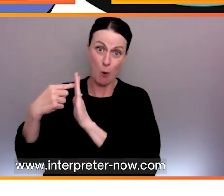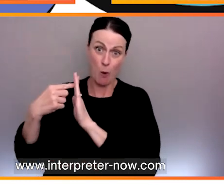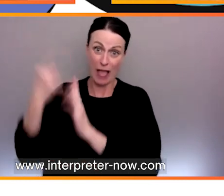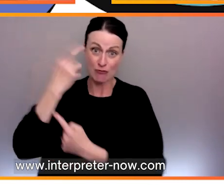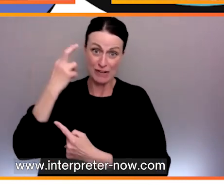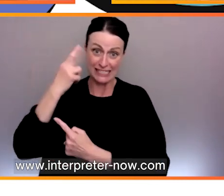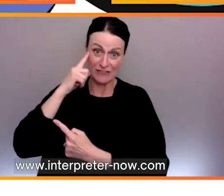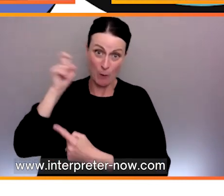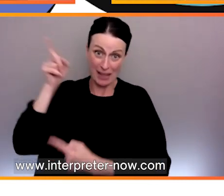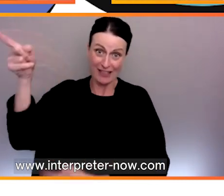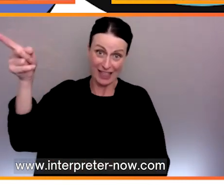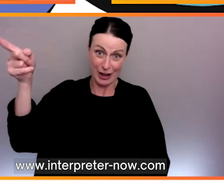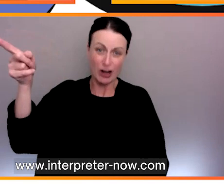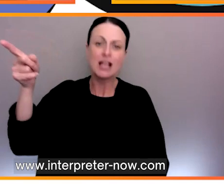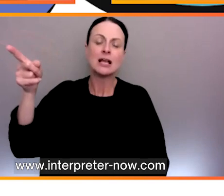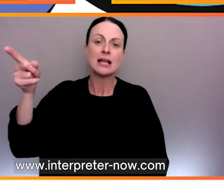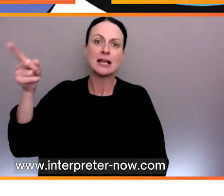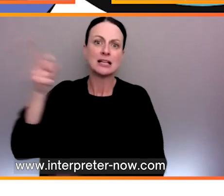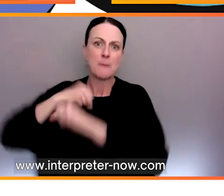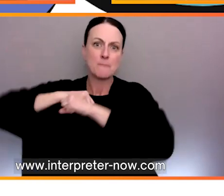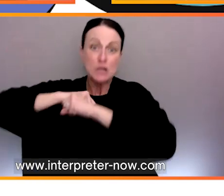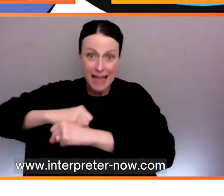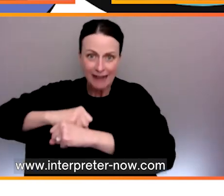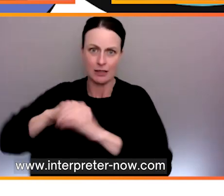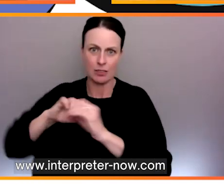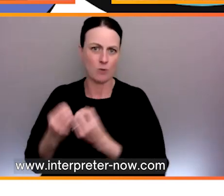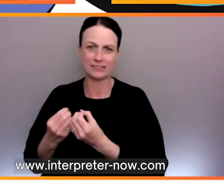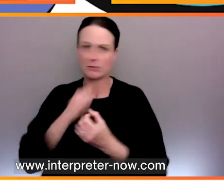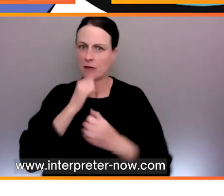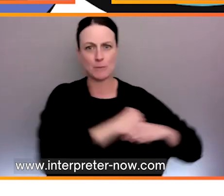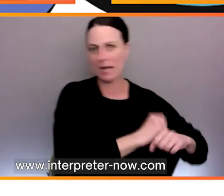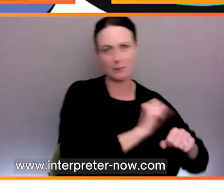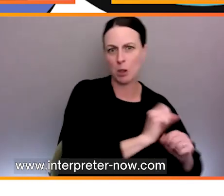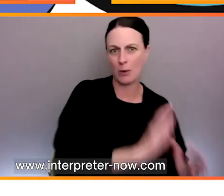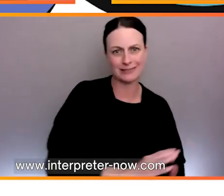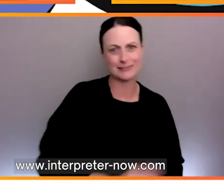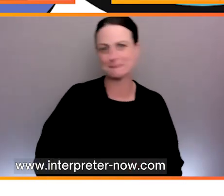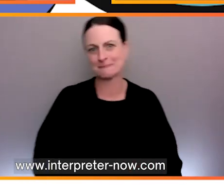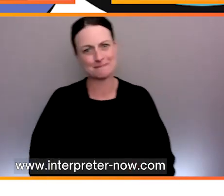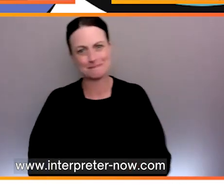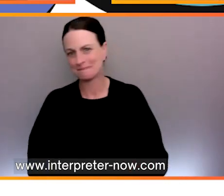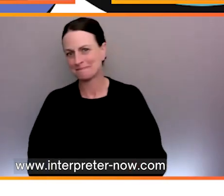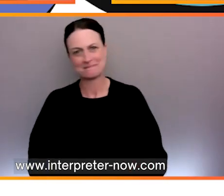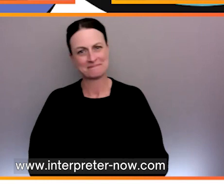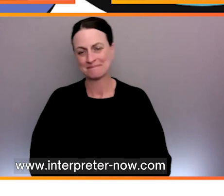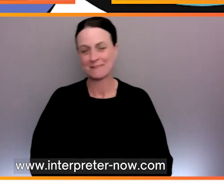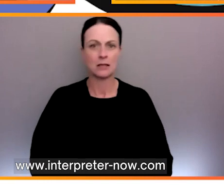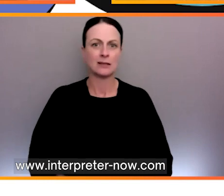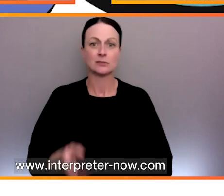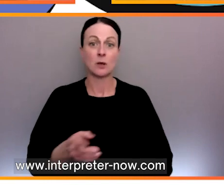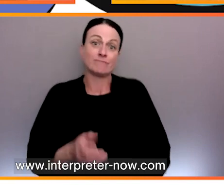status quo and, oh my God, is she going to be a problem? That starts to come into play. So I